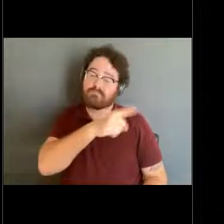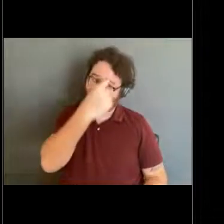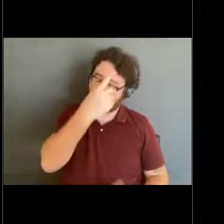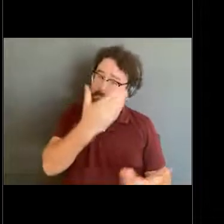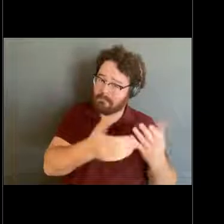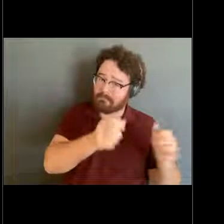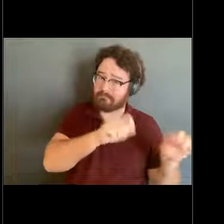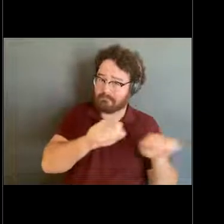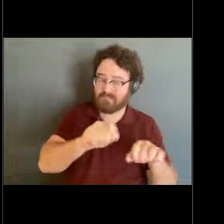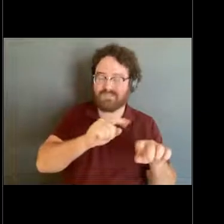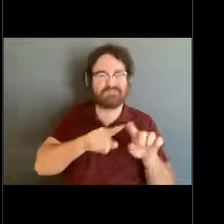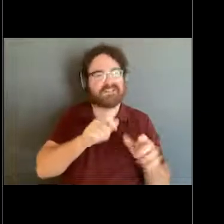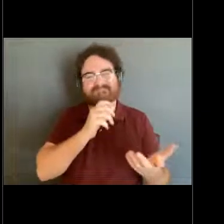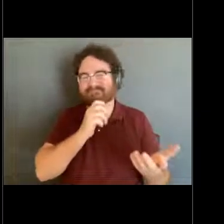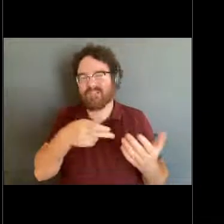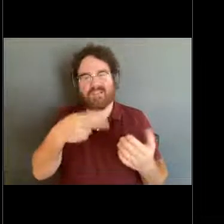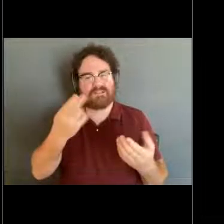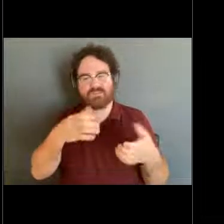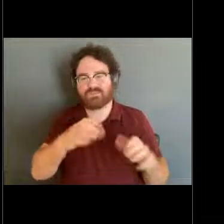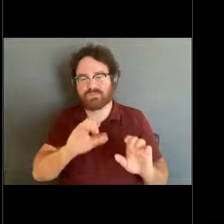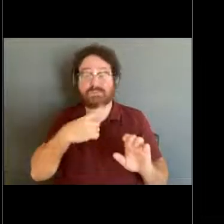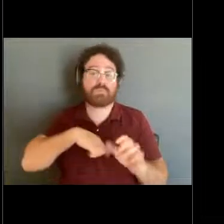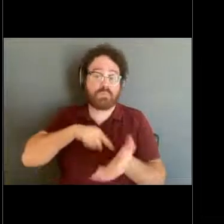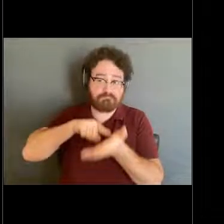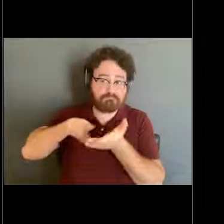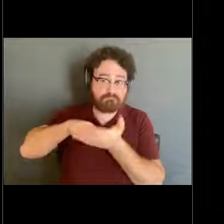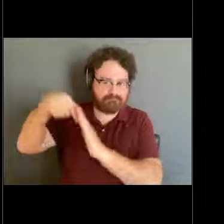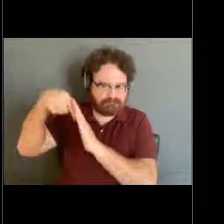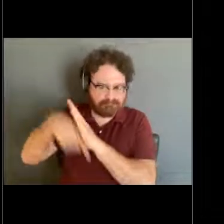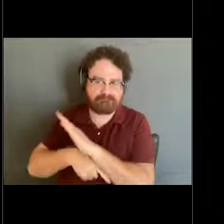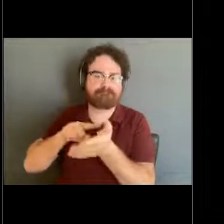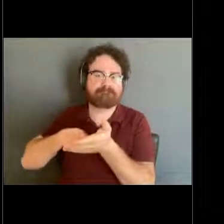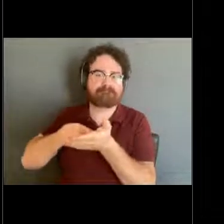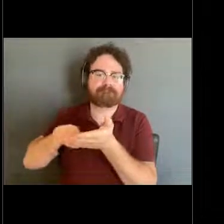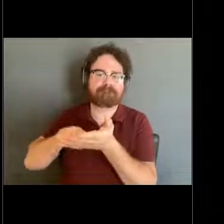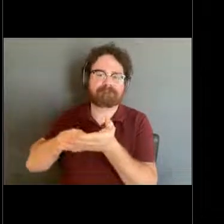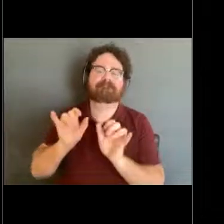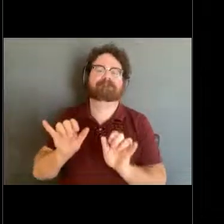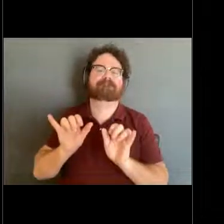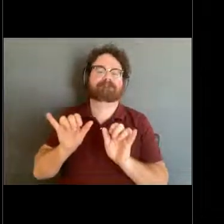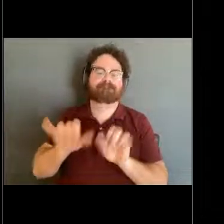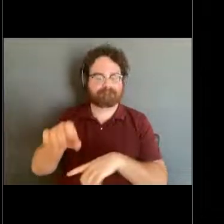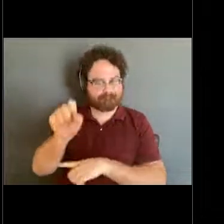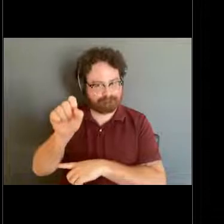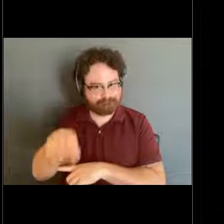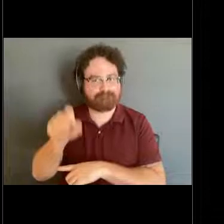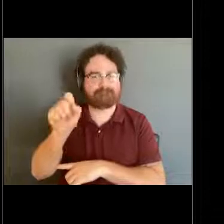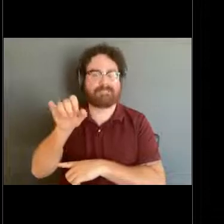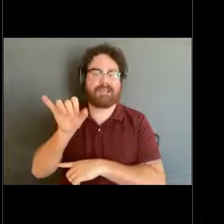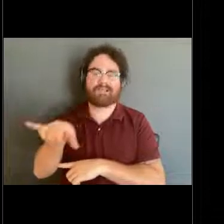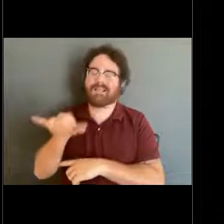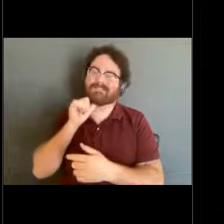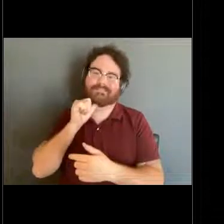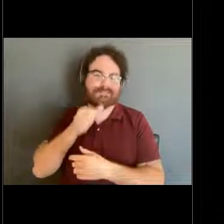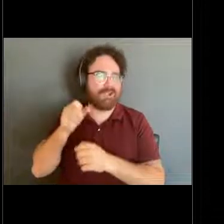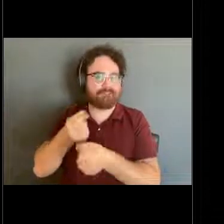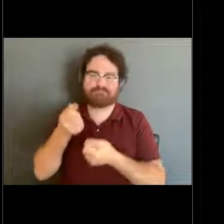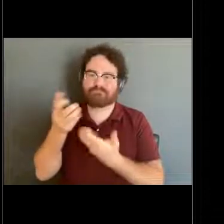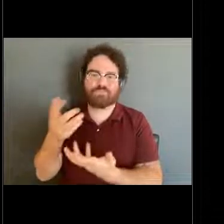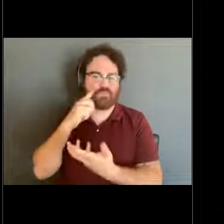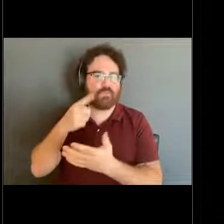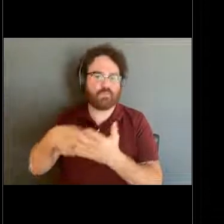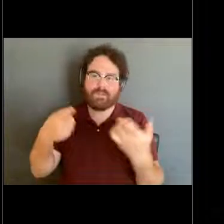further looking into this, it determined that it indeed was probably not the cause for what we were happening,